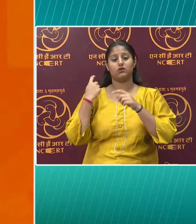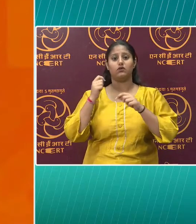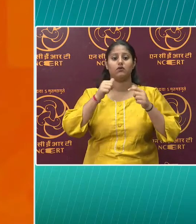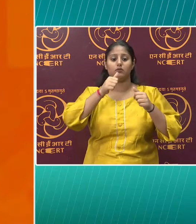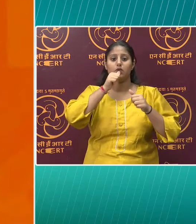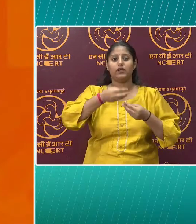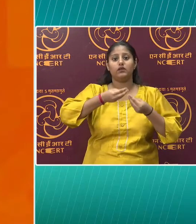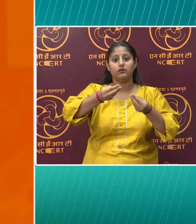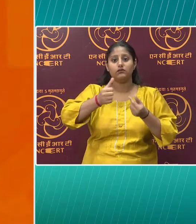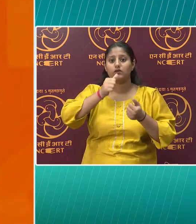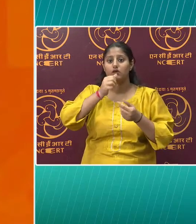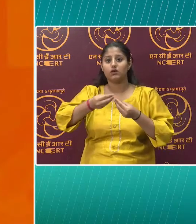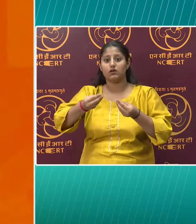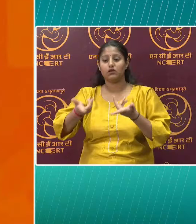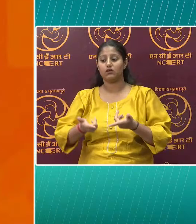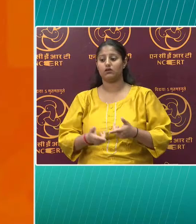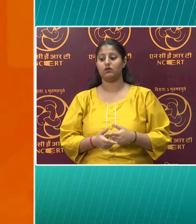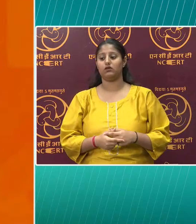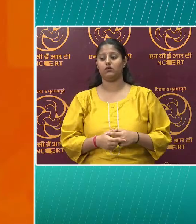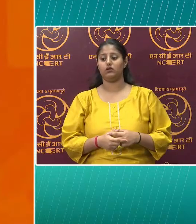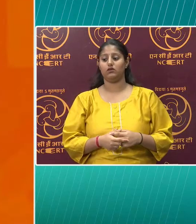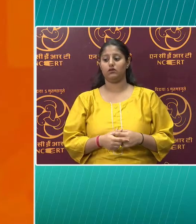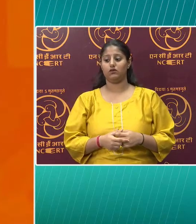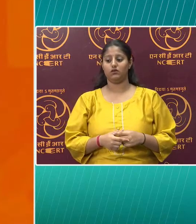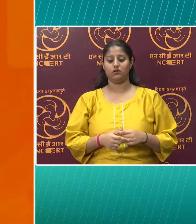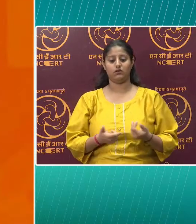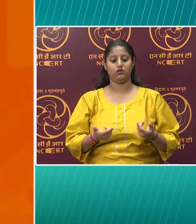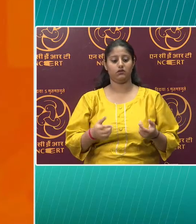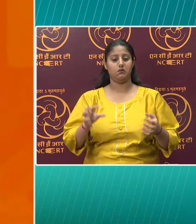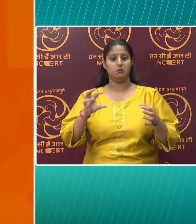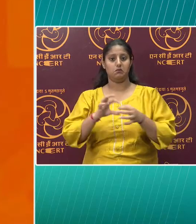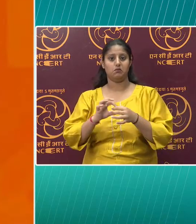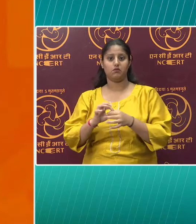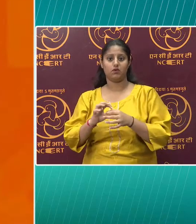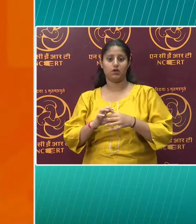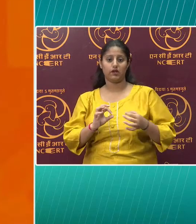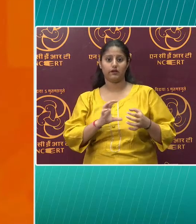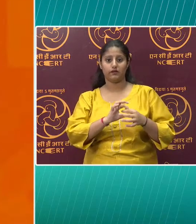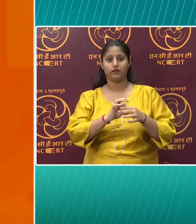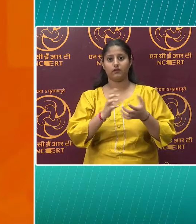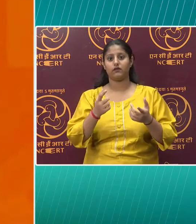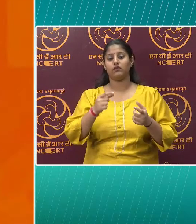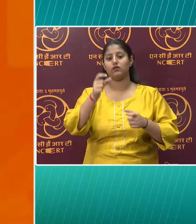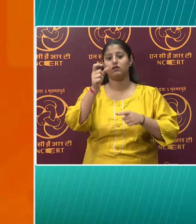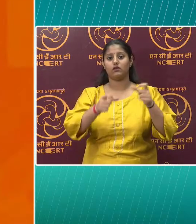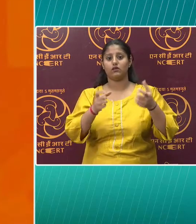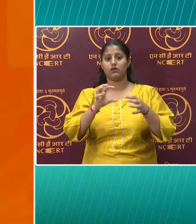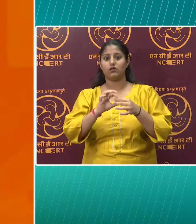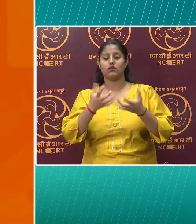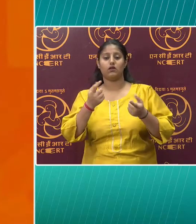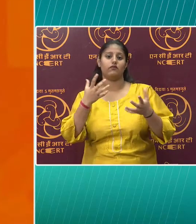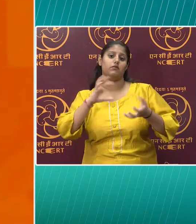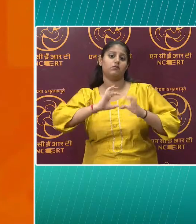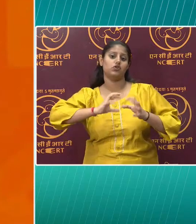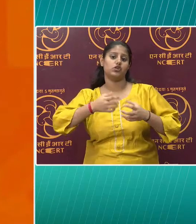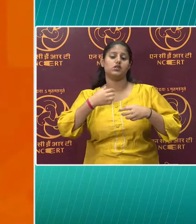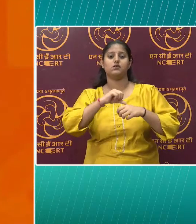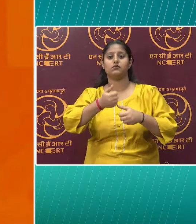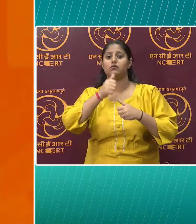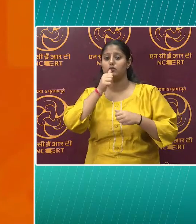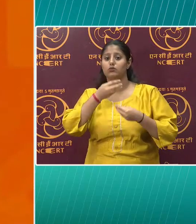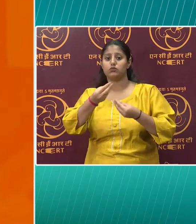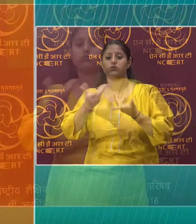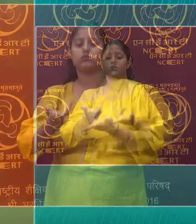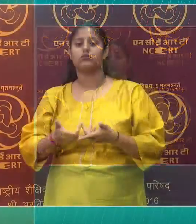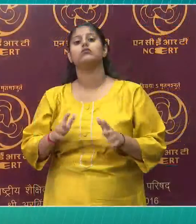water Right. through hand pumps by, connecting it with the tractor, machines and all. Right. So